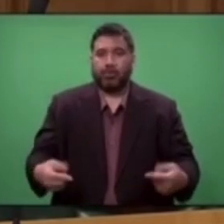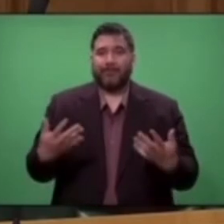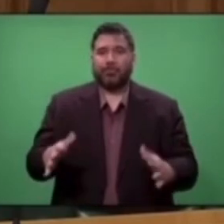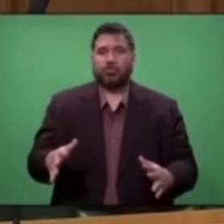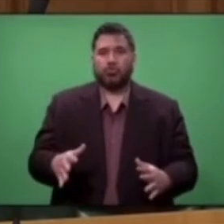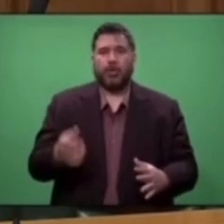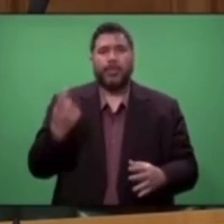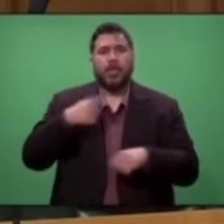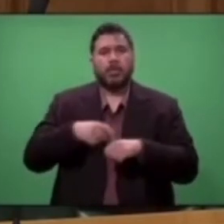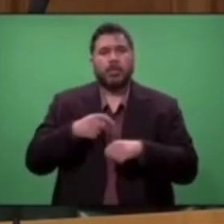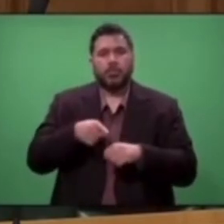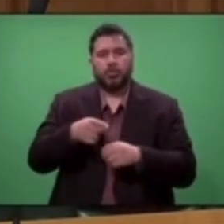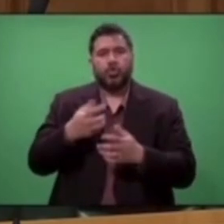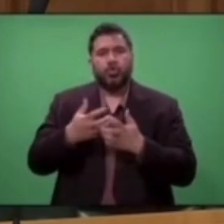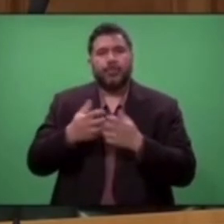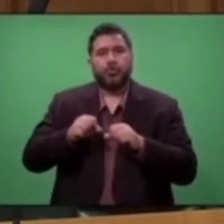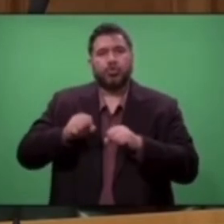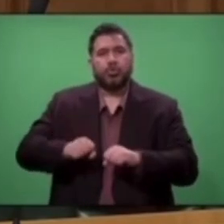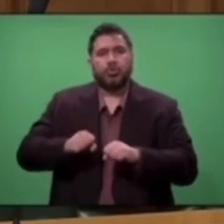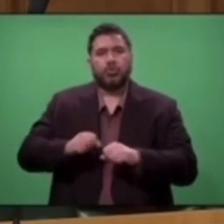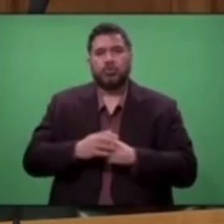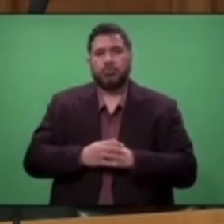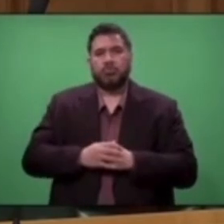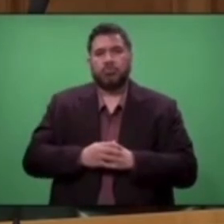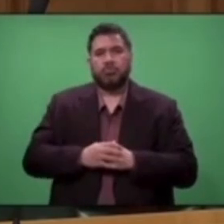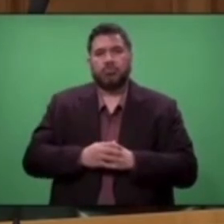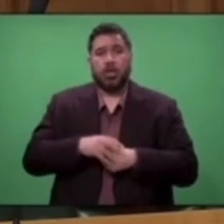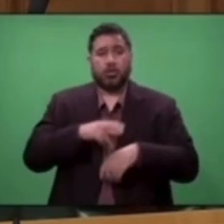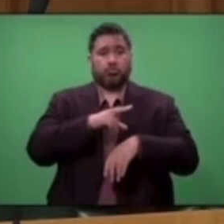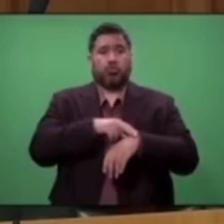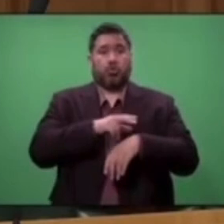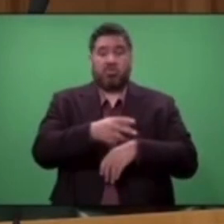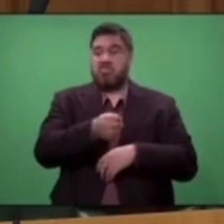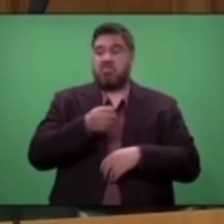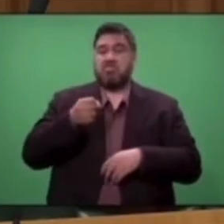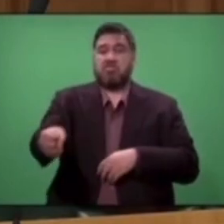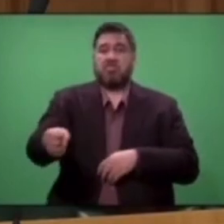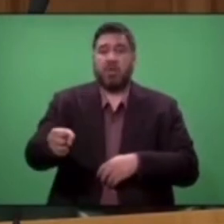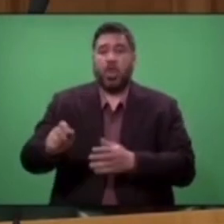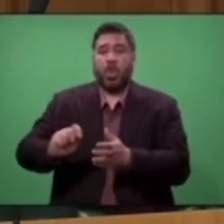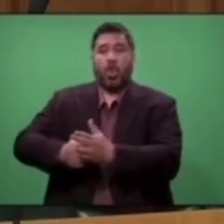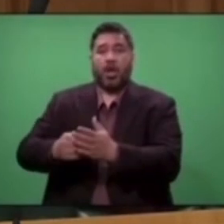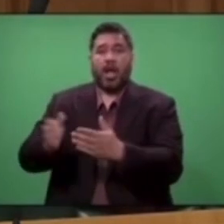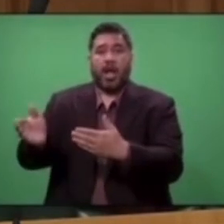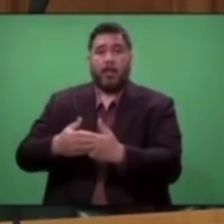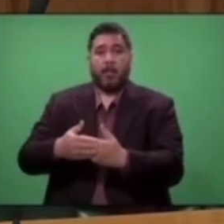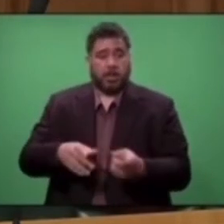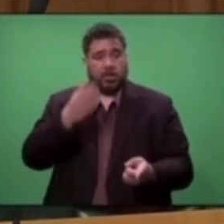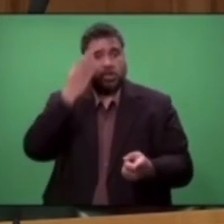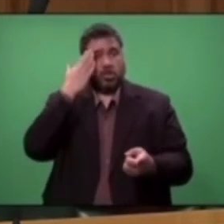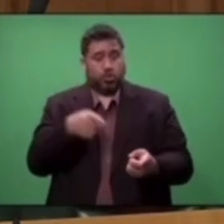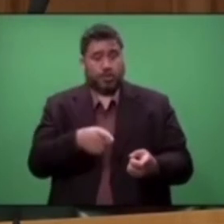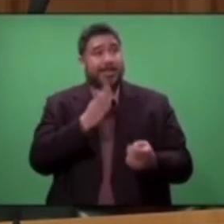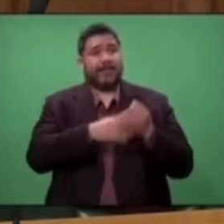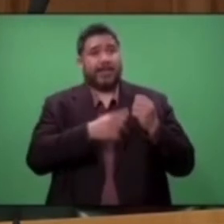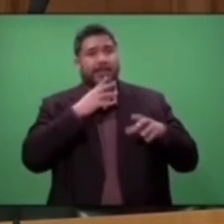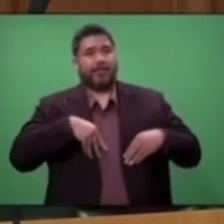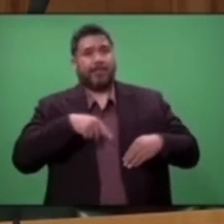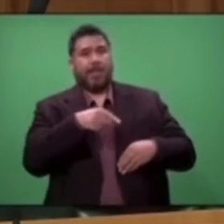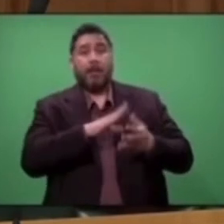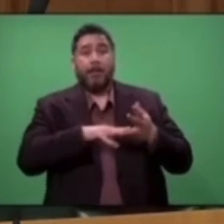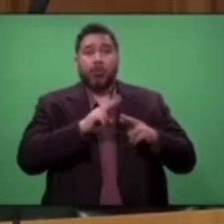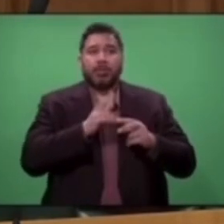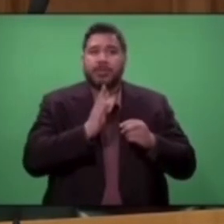up without her consent or the consent of her parents and subjected to